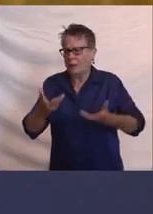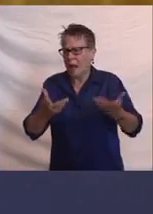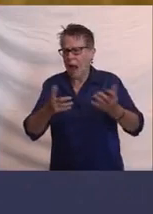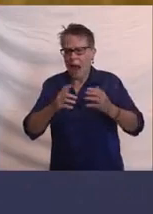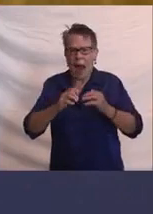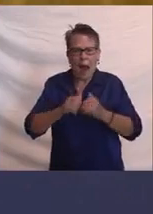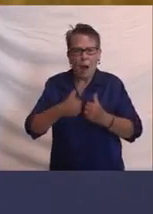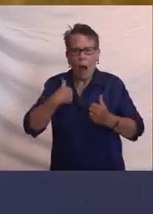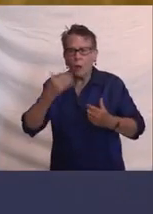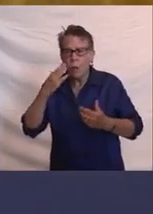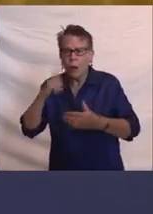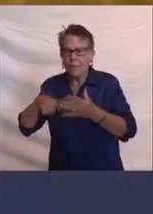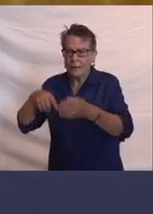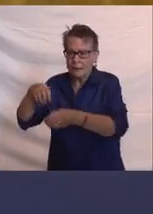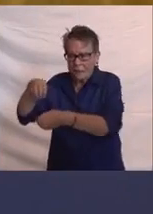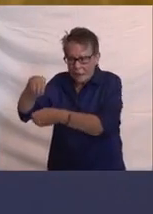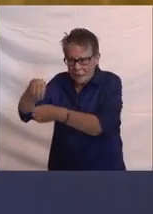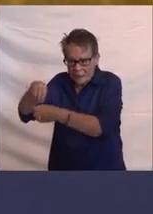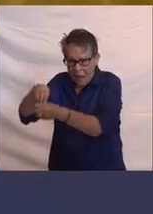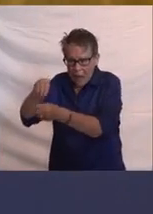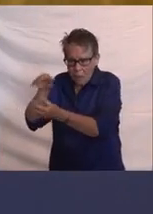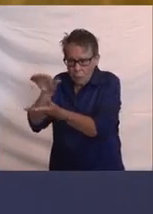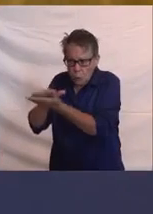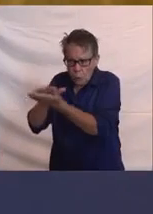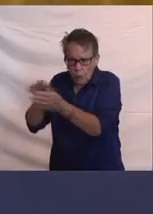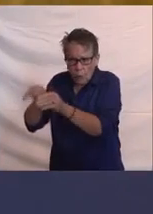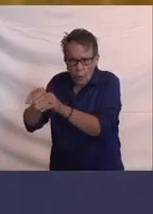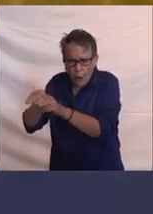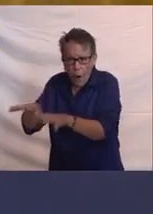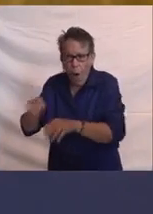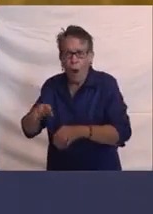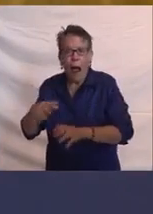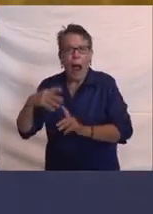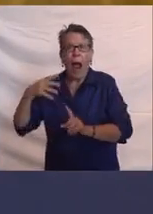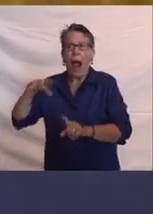an out-of-school transmission? And Tina should weigh here on this. When should